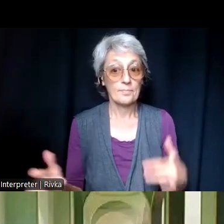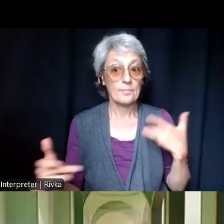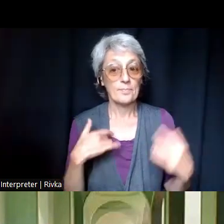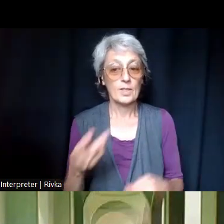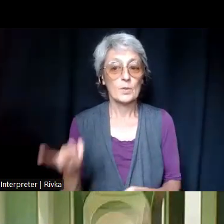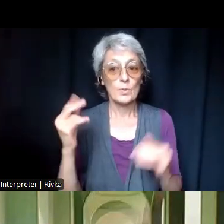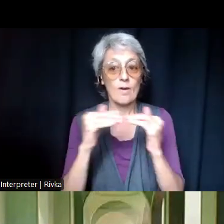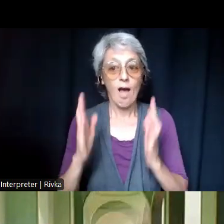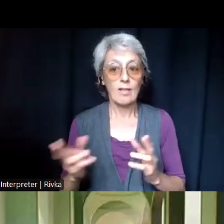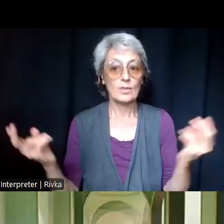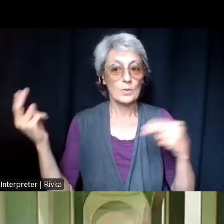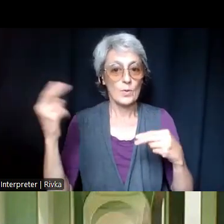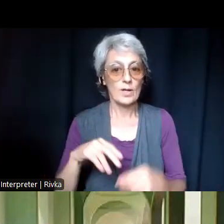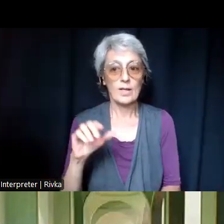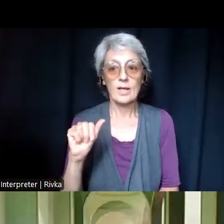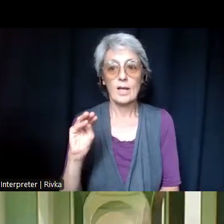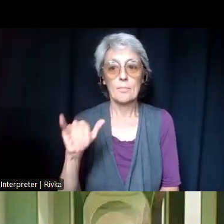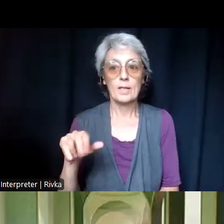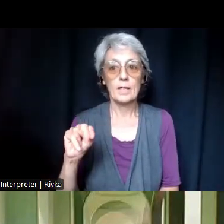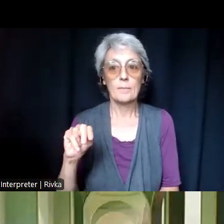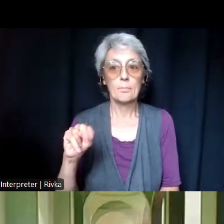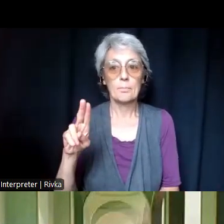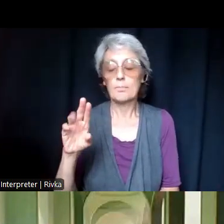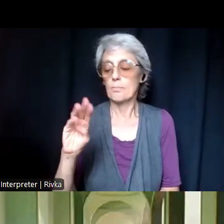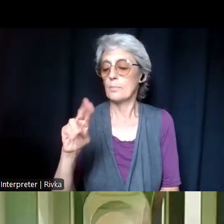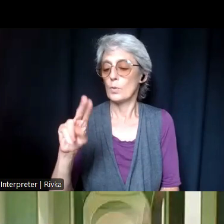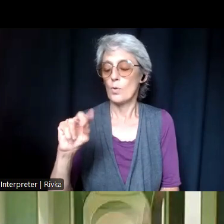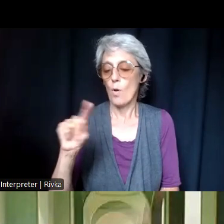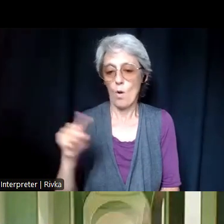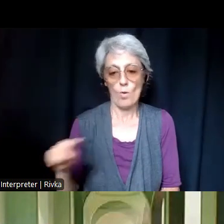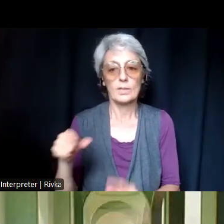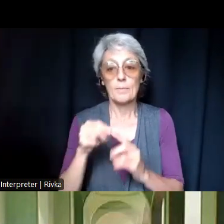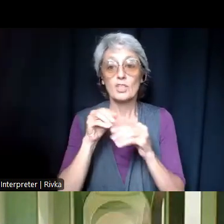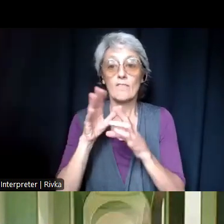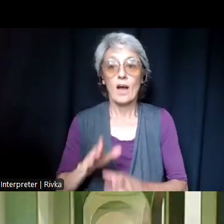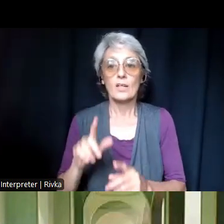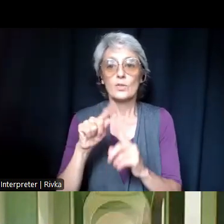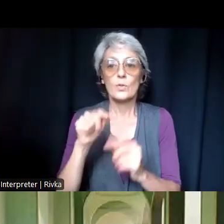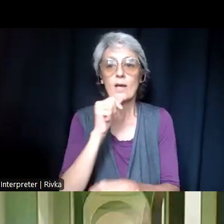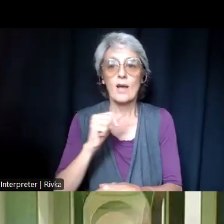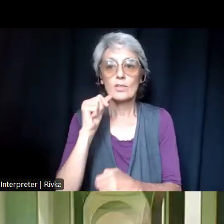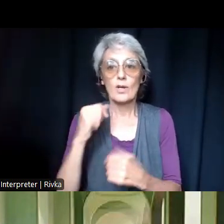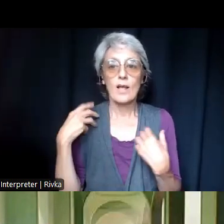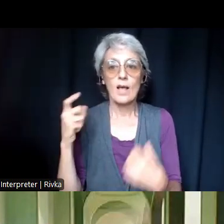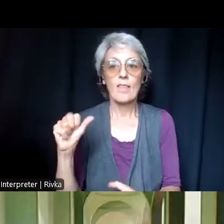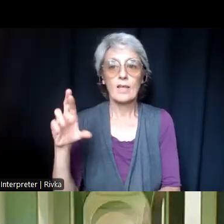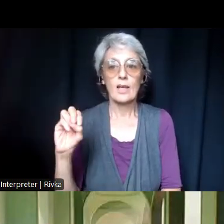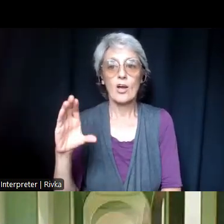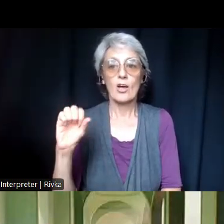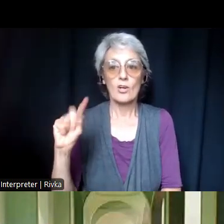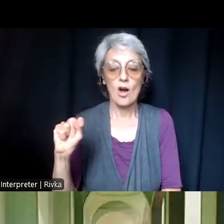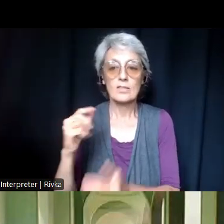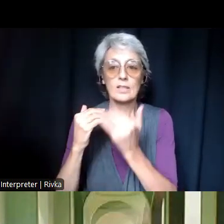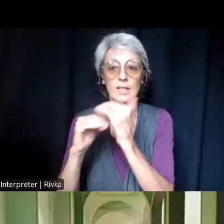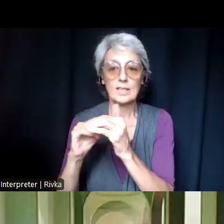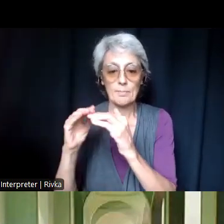colleagues, Amy Munoz, Special Advisor to the Arizona Healthcare Cost Containment System, and